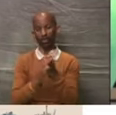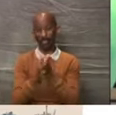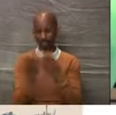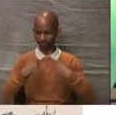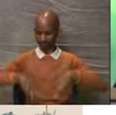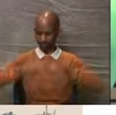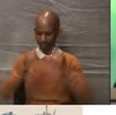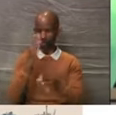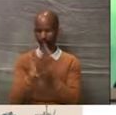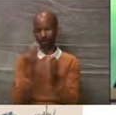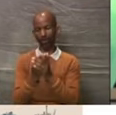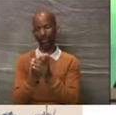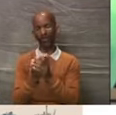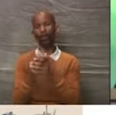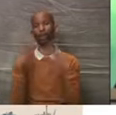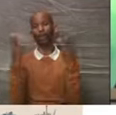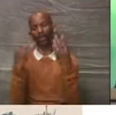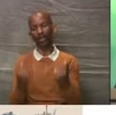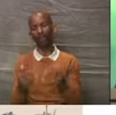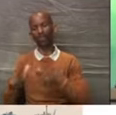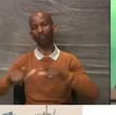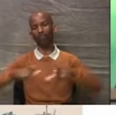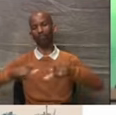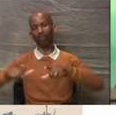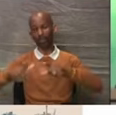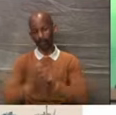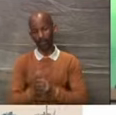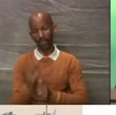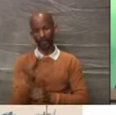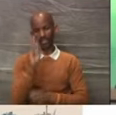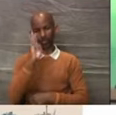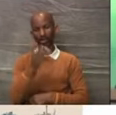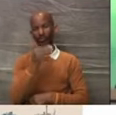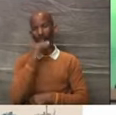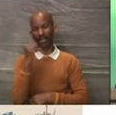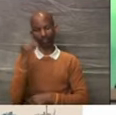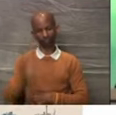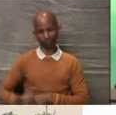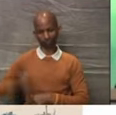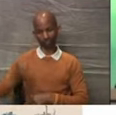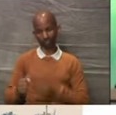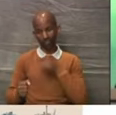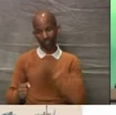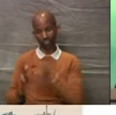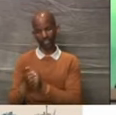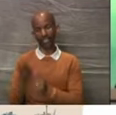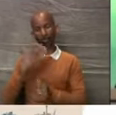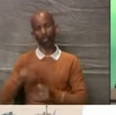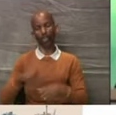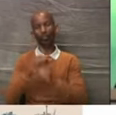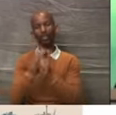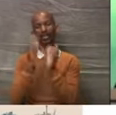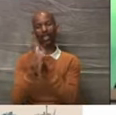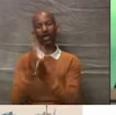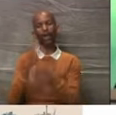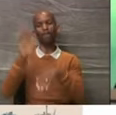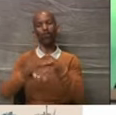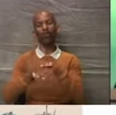to work with our counterparts in Limpopo. This train is expected to create